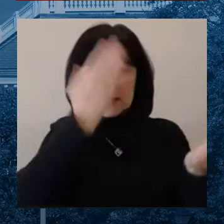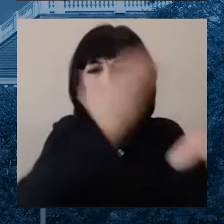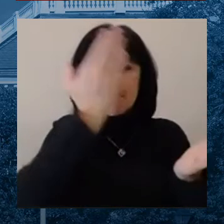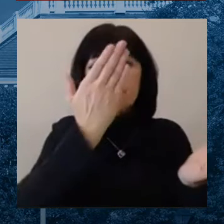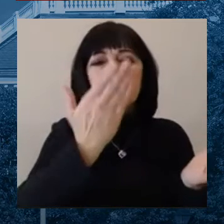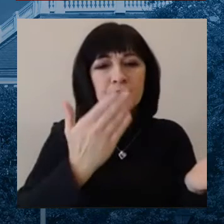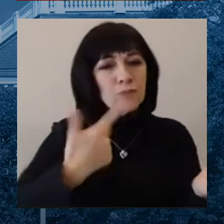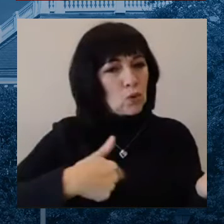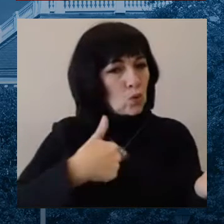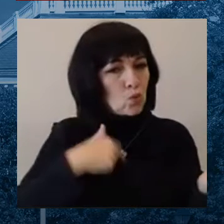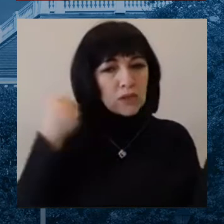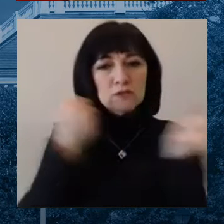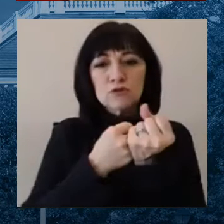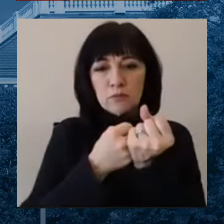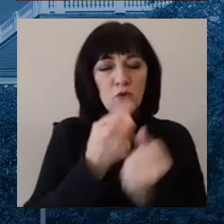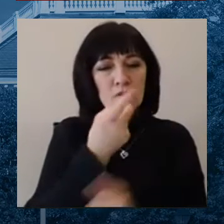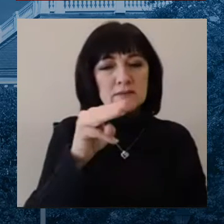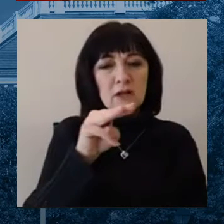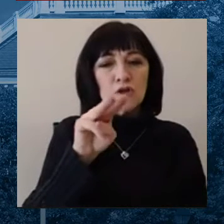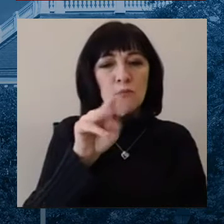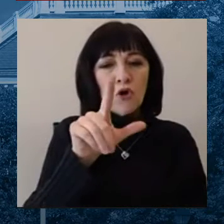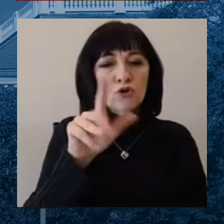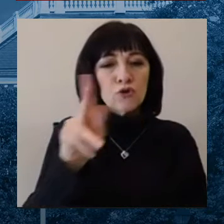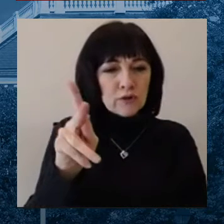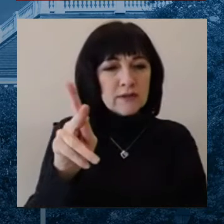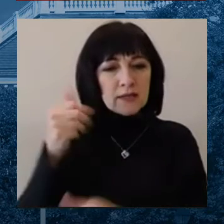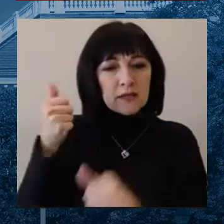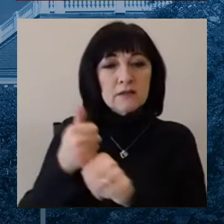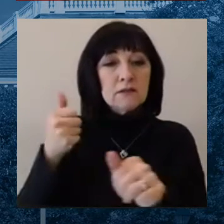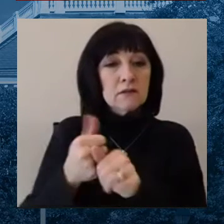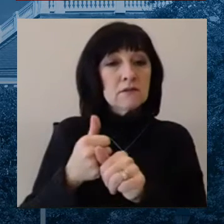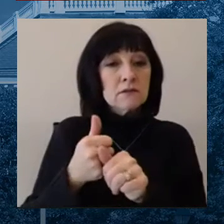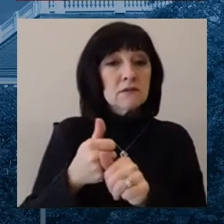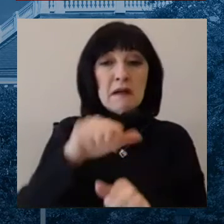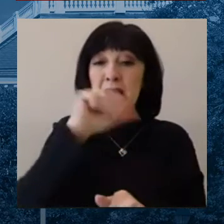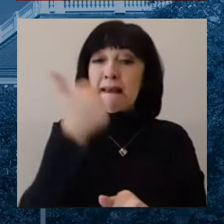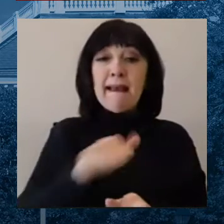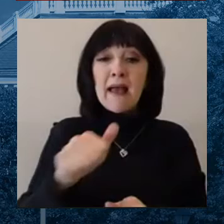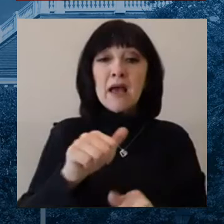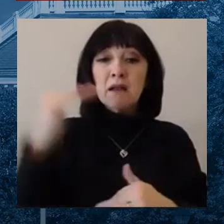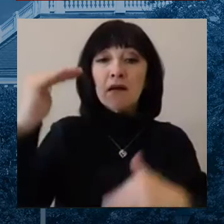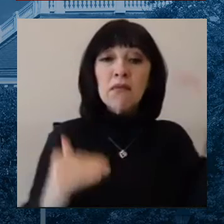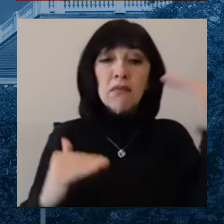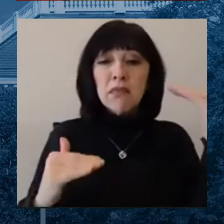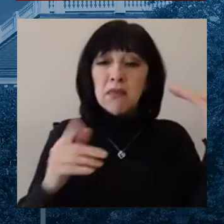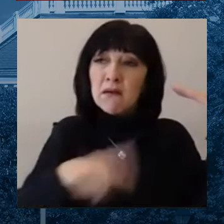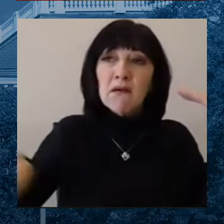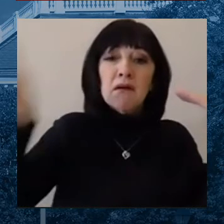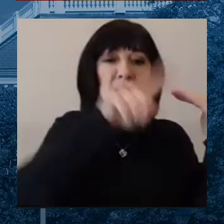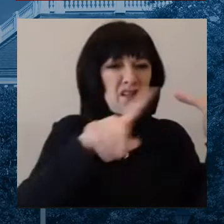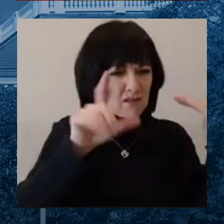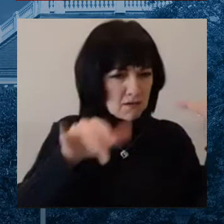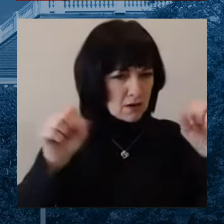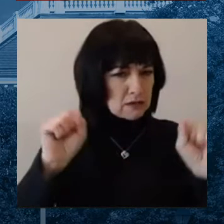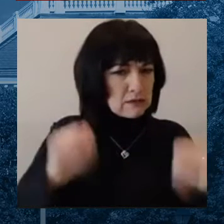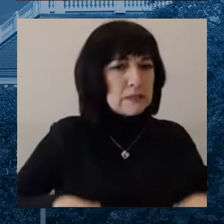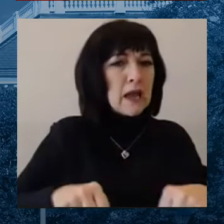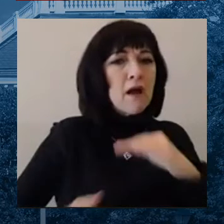of Dr. Martin Luther King that said, "Injustice anywhere is a threat to justice everywhere. We're caught in an